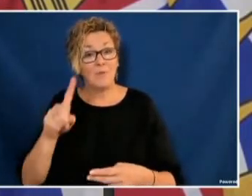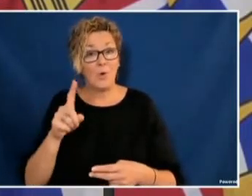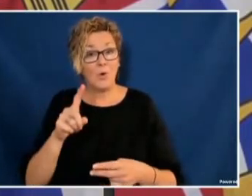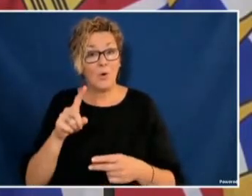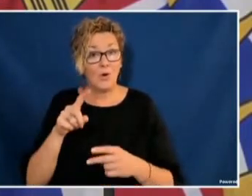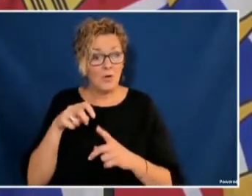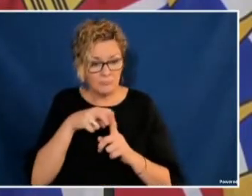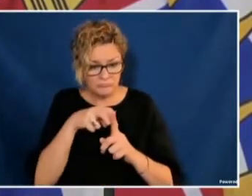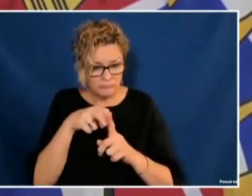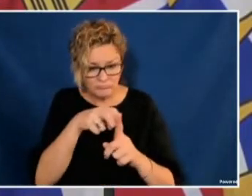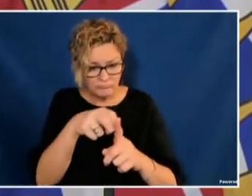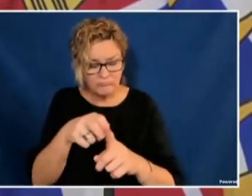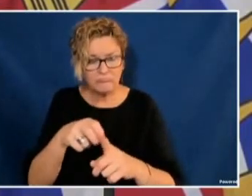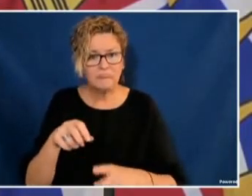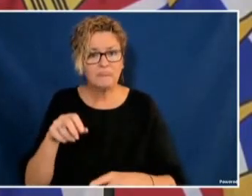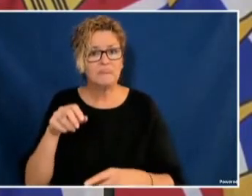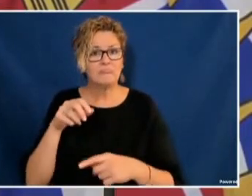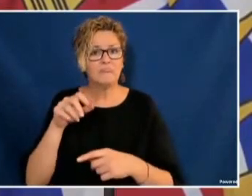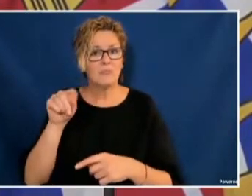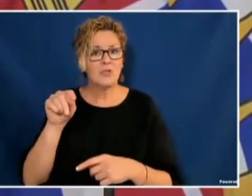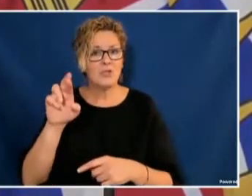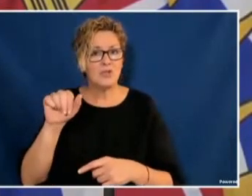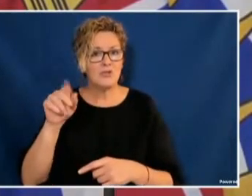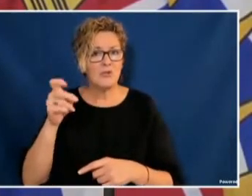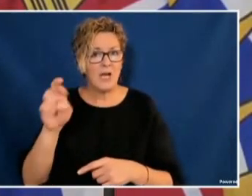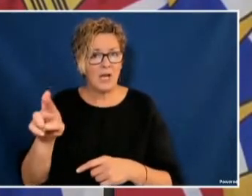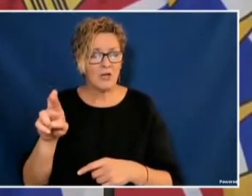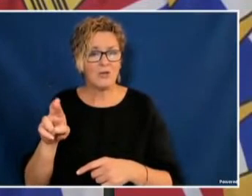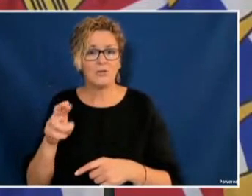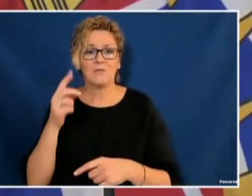gov.bca.ca/COVID-19. Last question is from Tina Lovegreen, CBC.